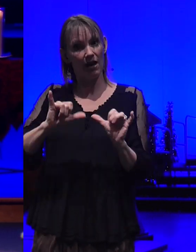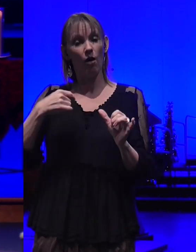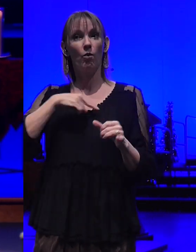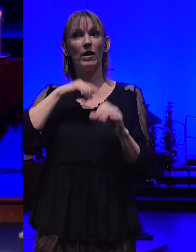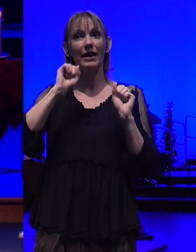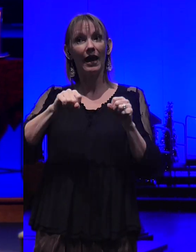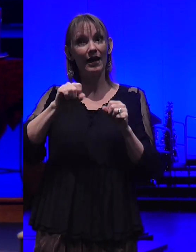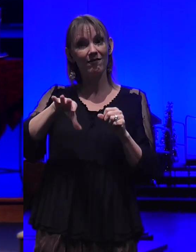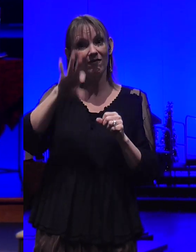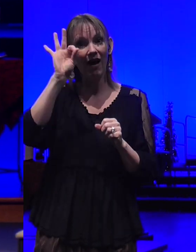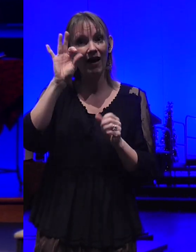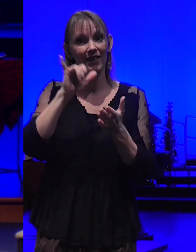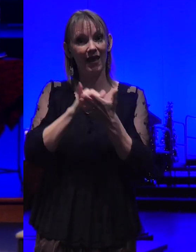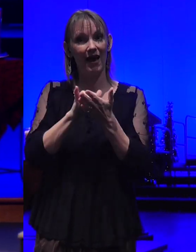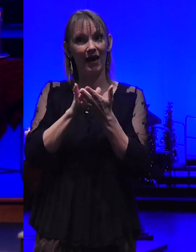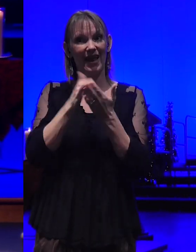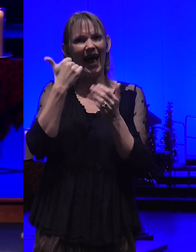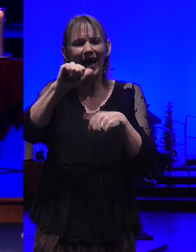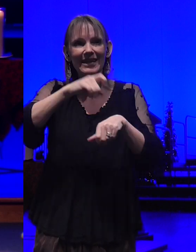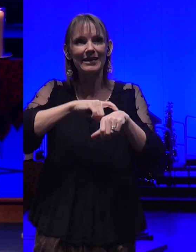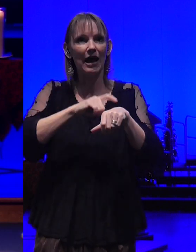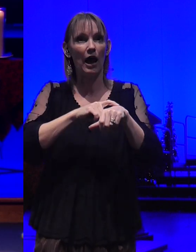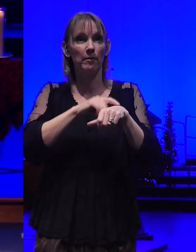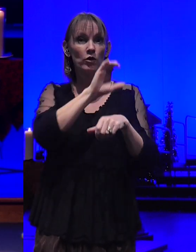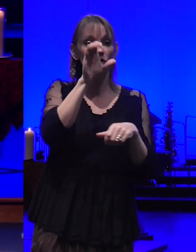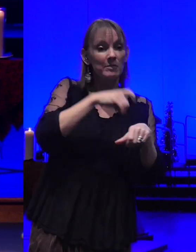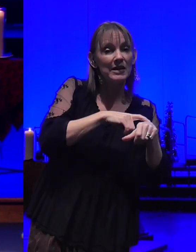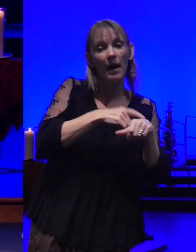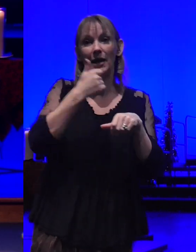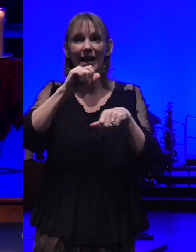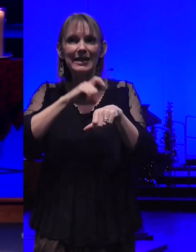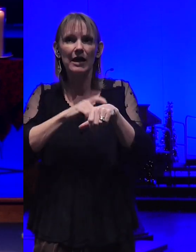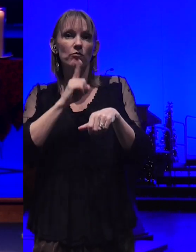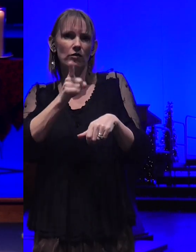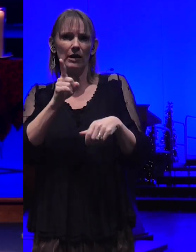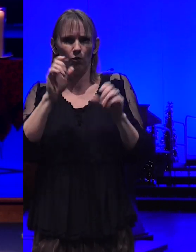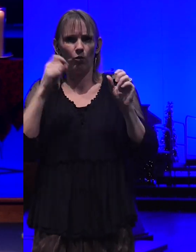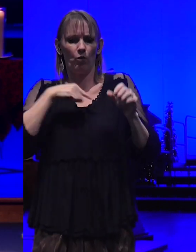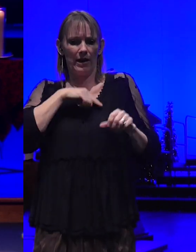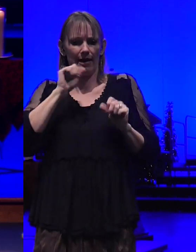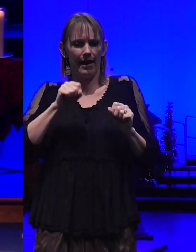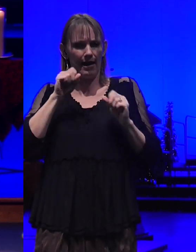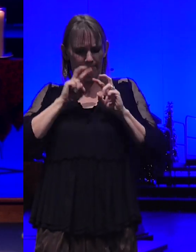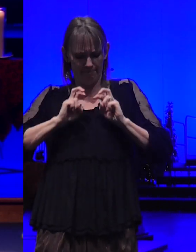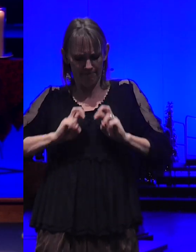Christmas or any time we decide to explore, who am I really?